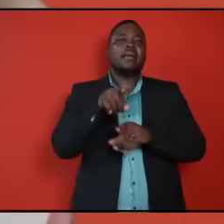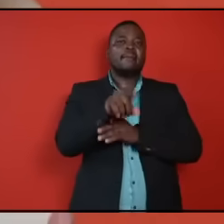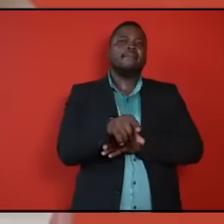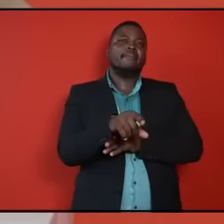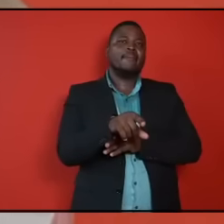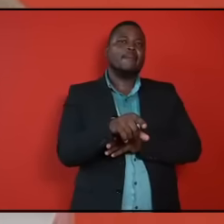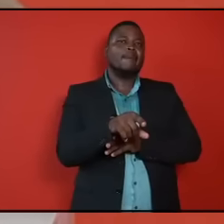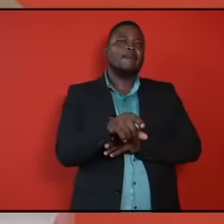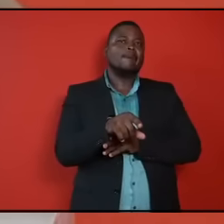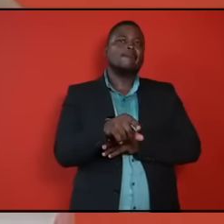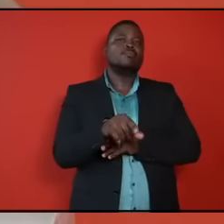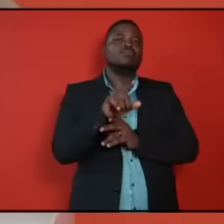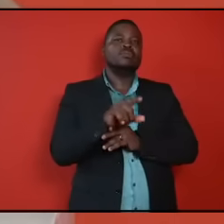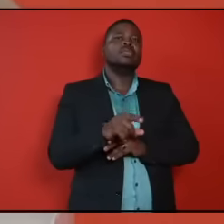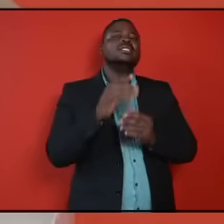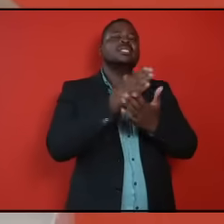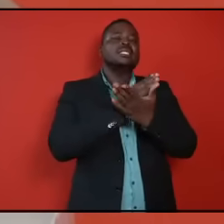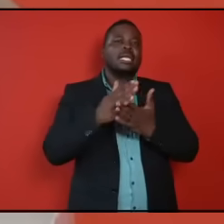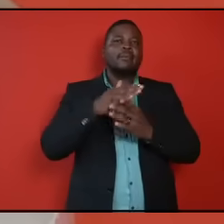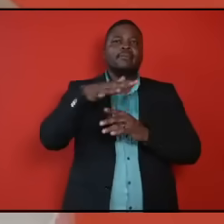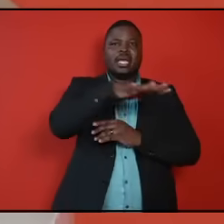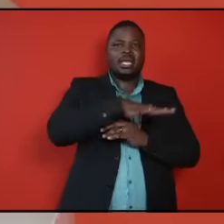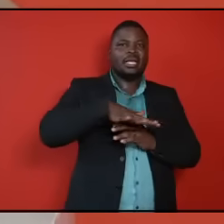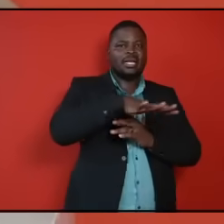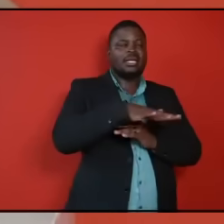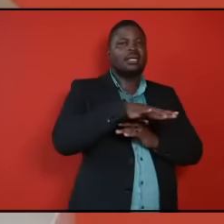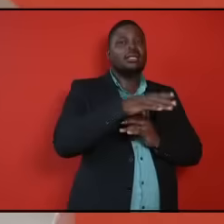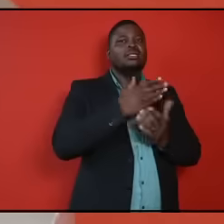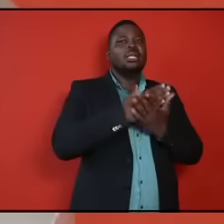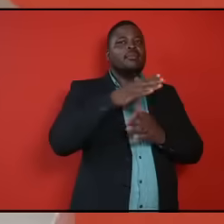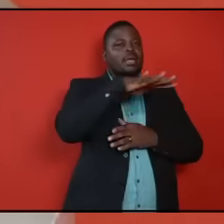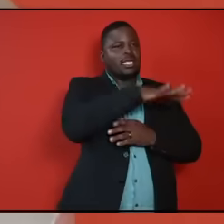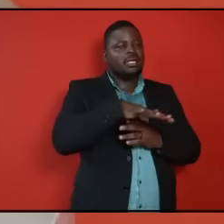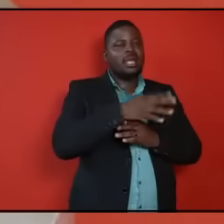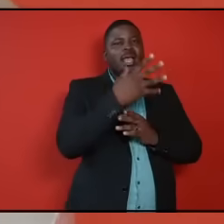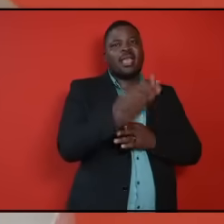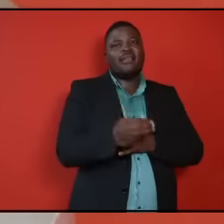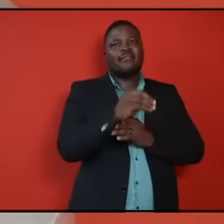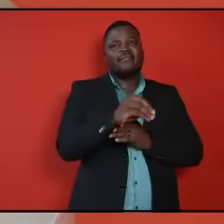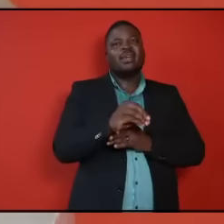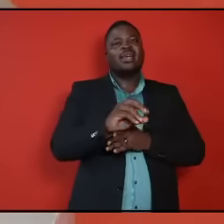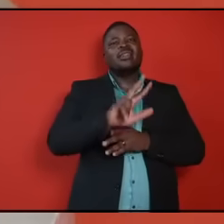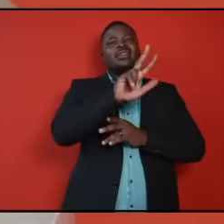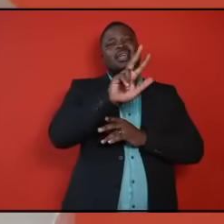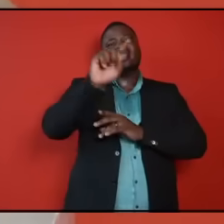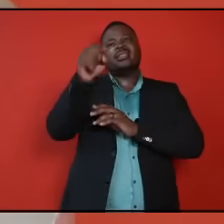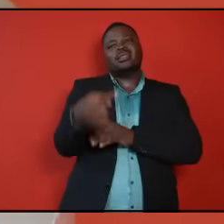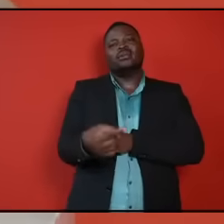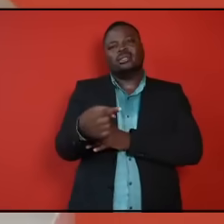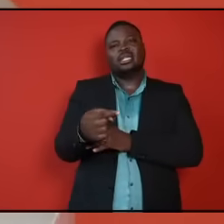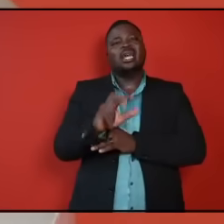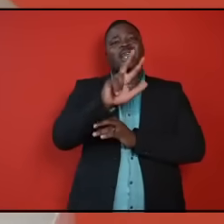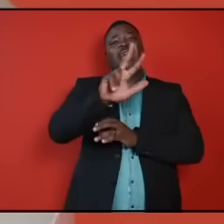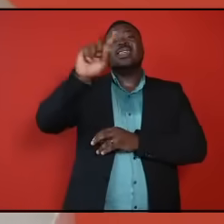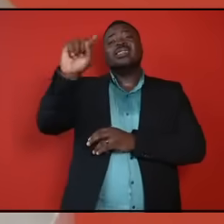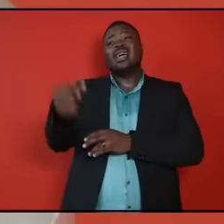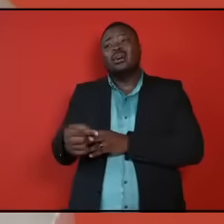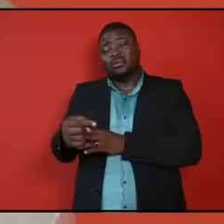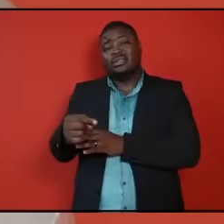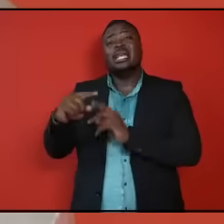they got 900 plus votes, they decline and get 200, 300.